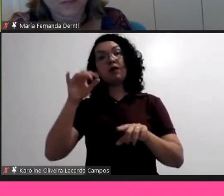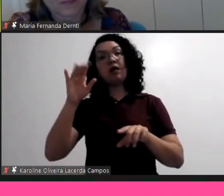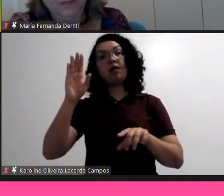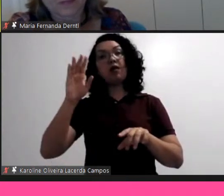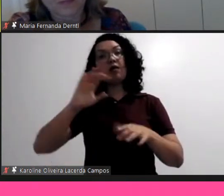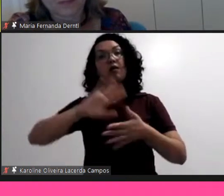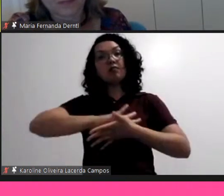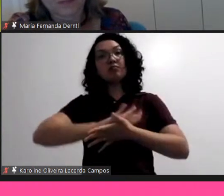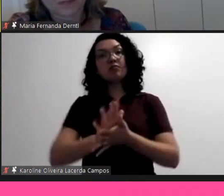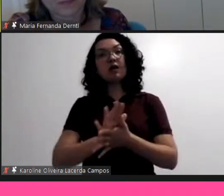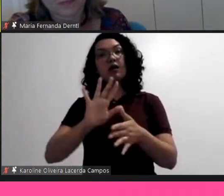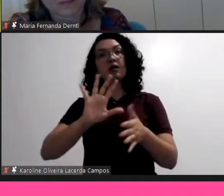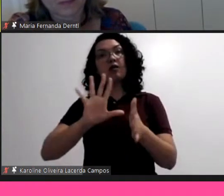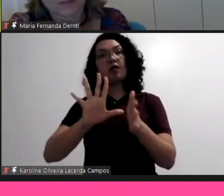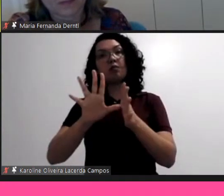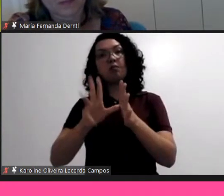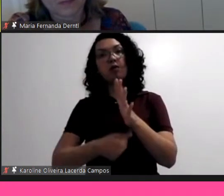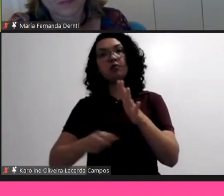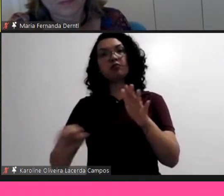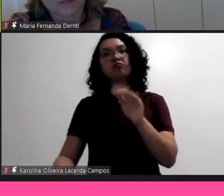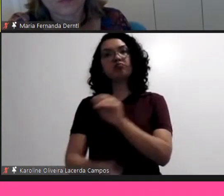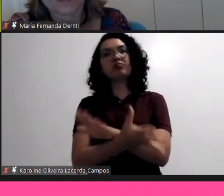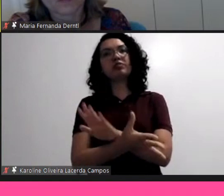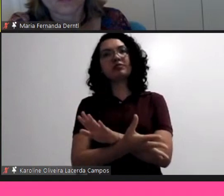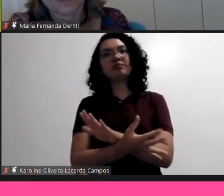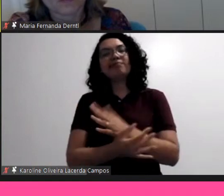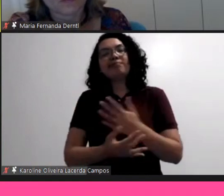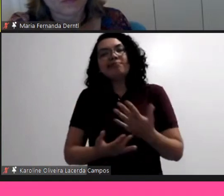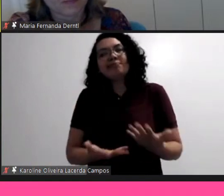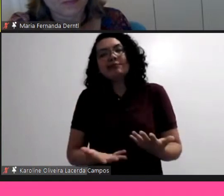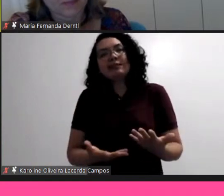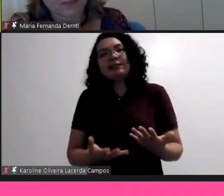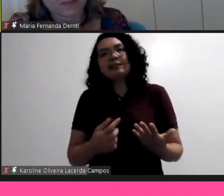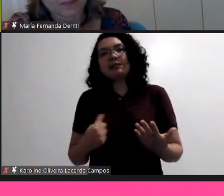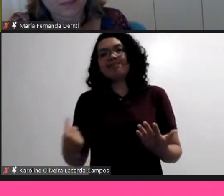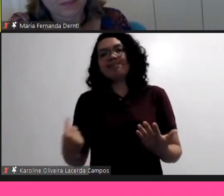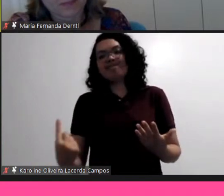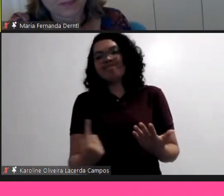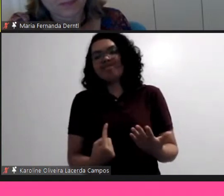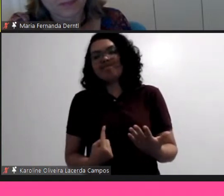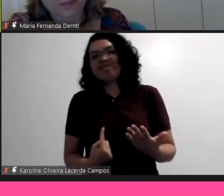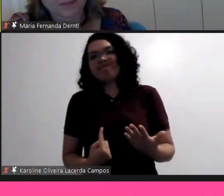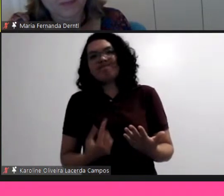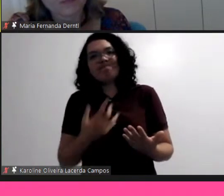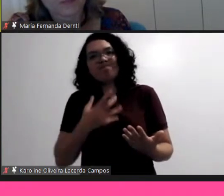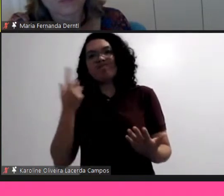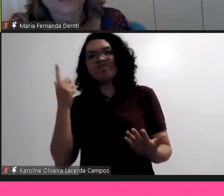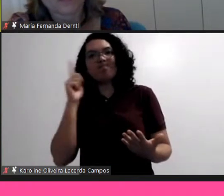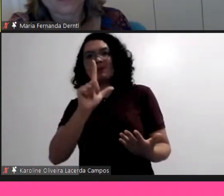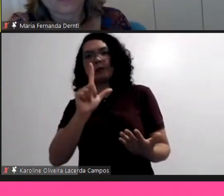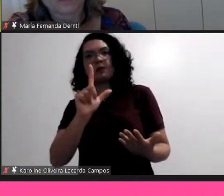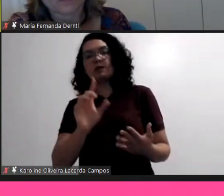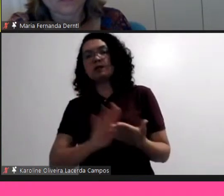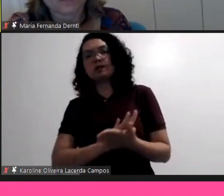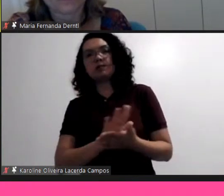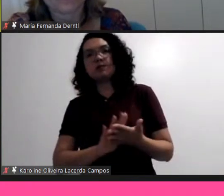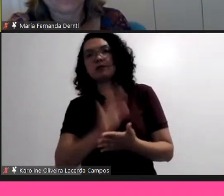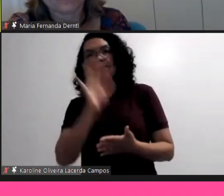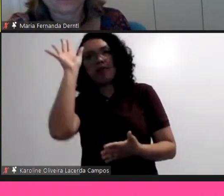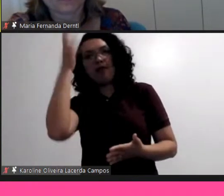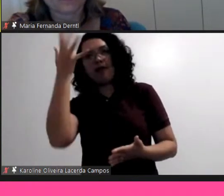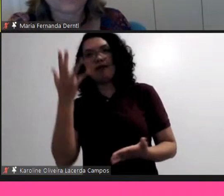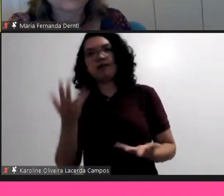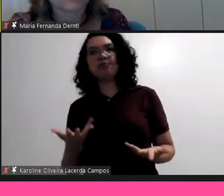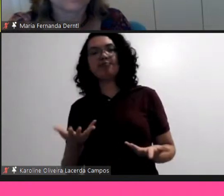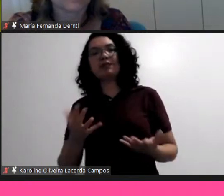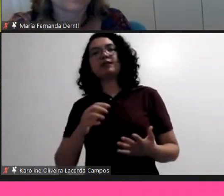bit outside of our scope right now. So we can only do what we do with these kind of projects, bring awareness, try and engage people, and